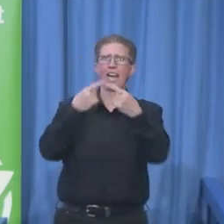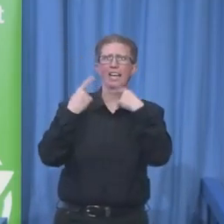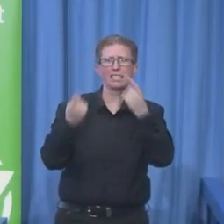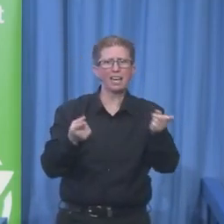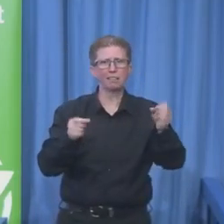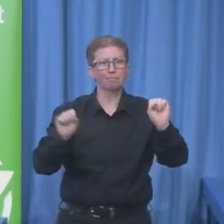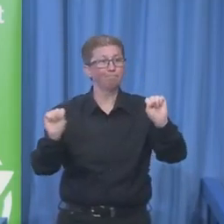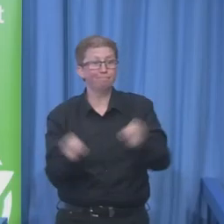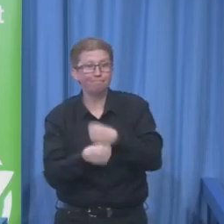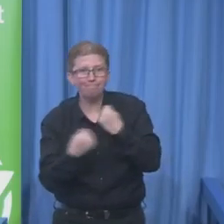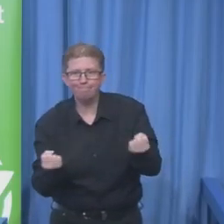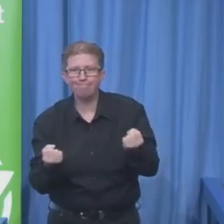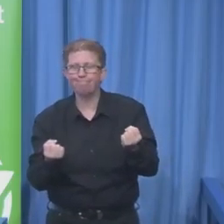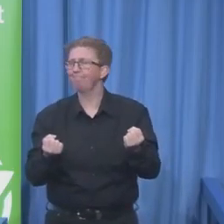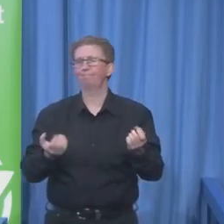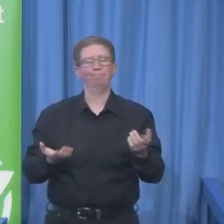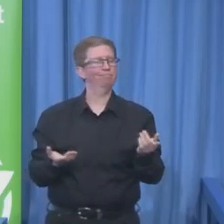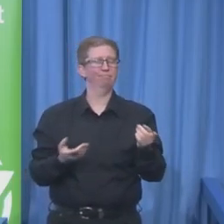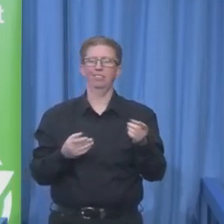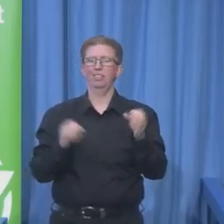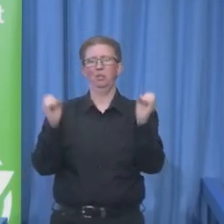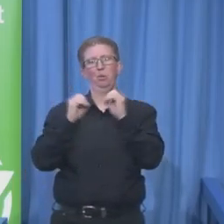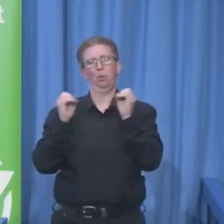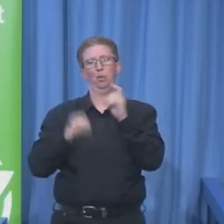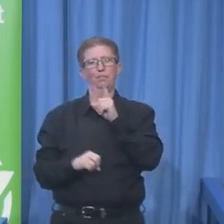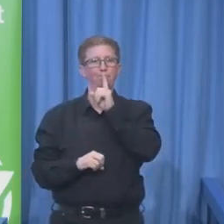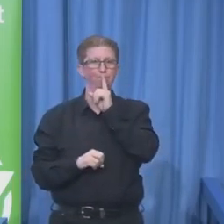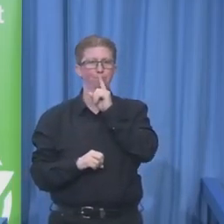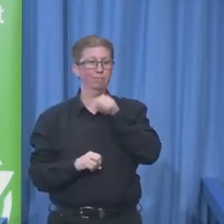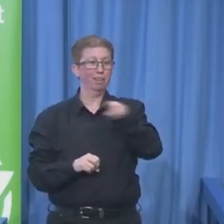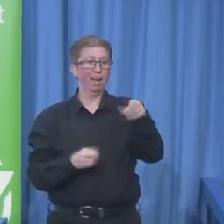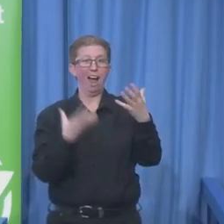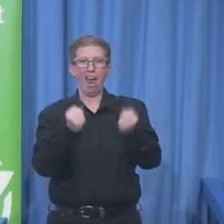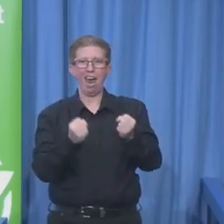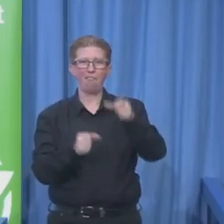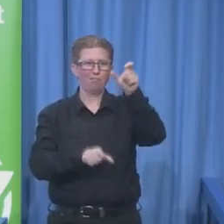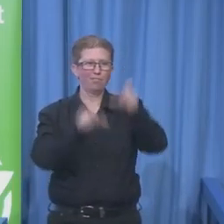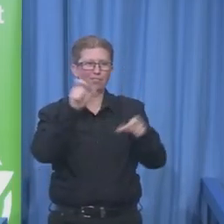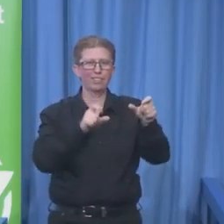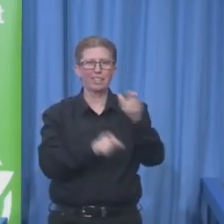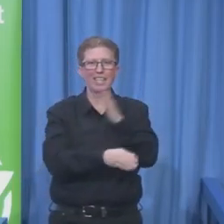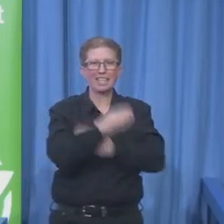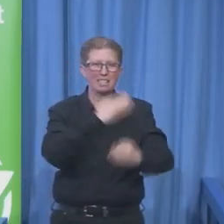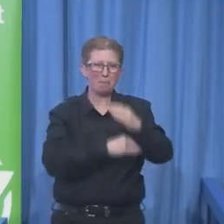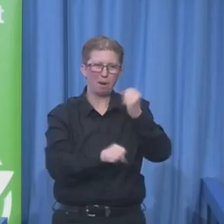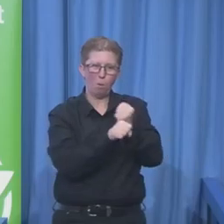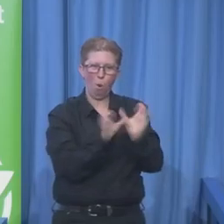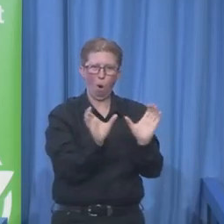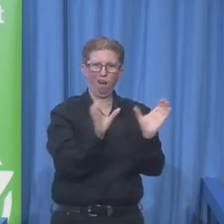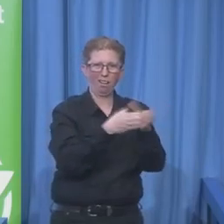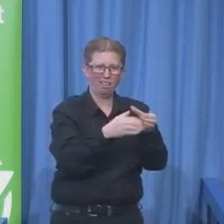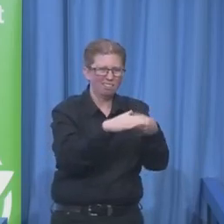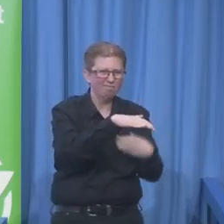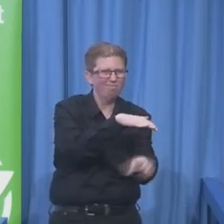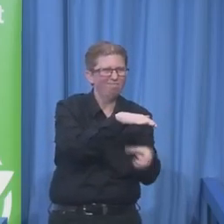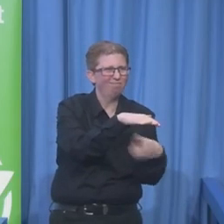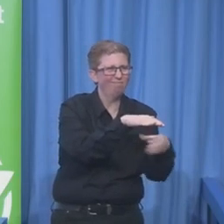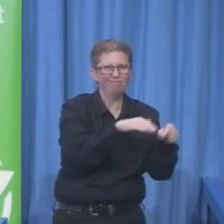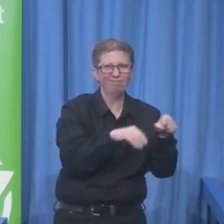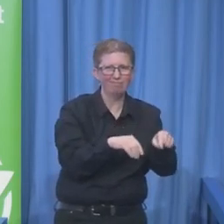sheltered workshops. The reason for that is that these sheltered workshops and comparable settings are so